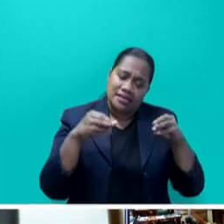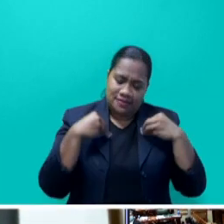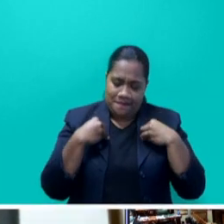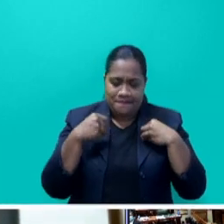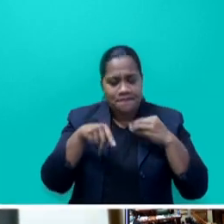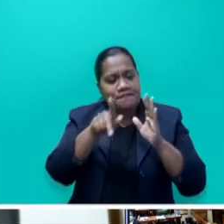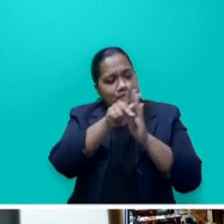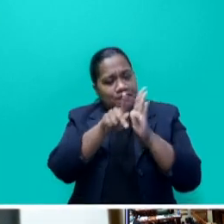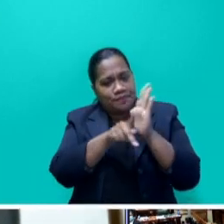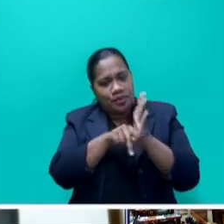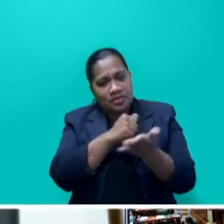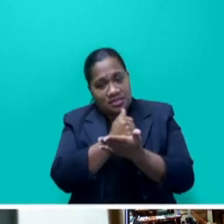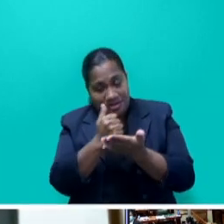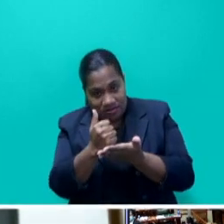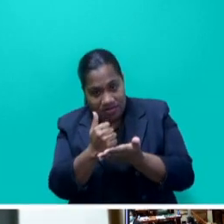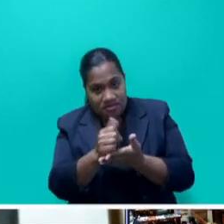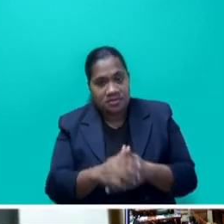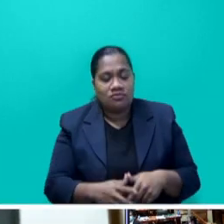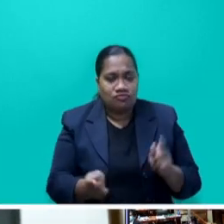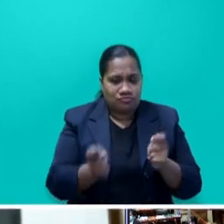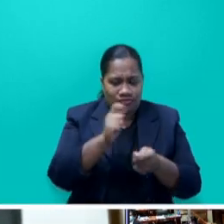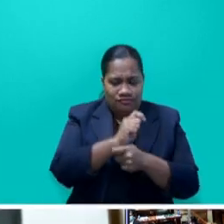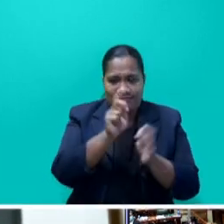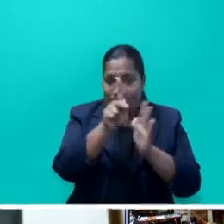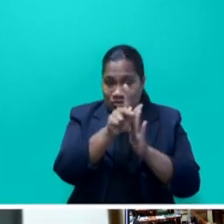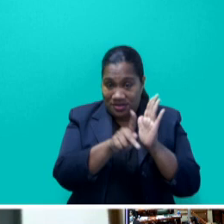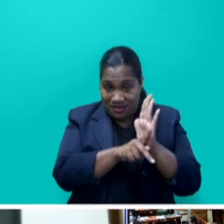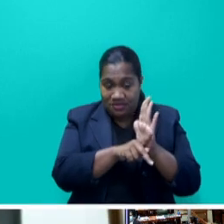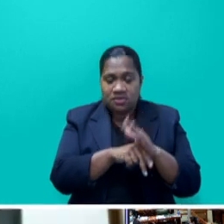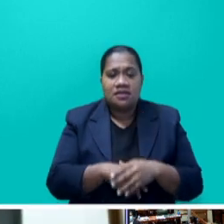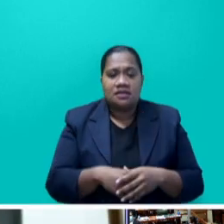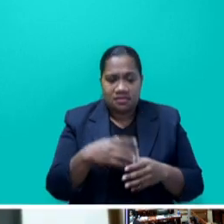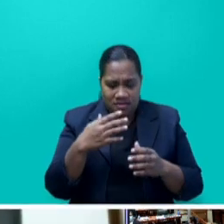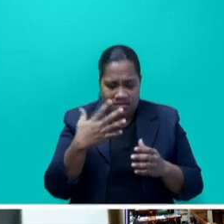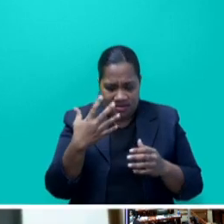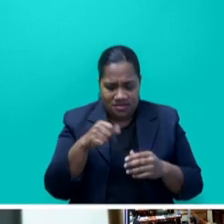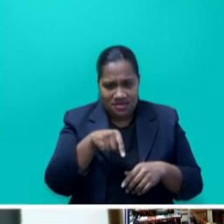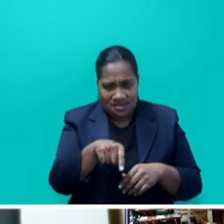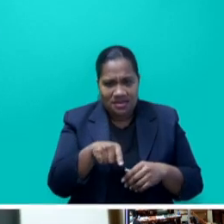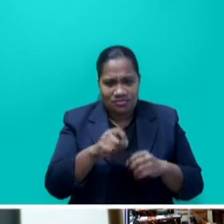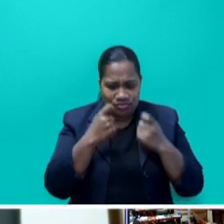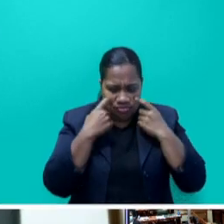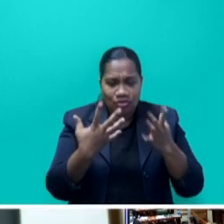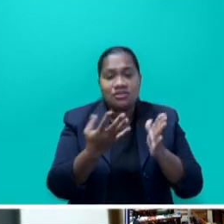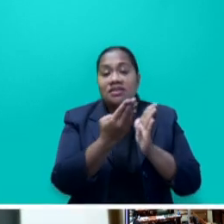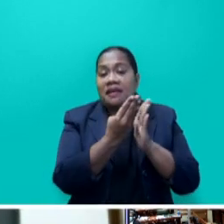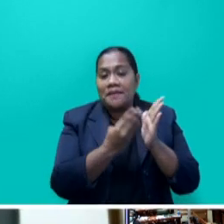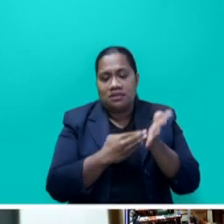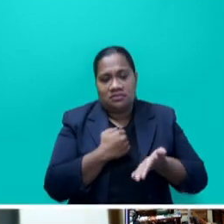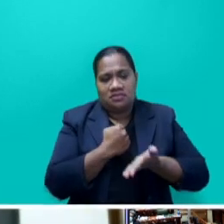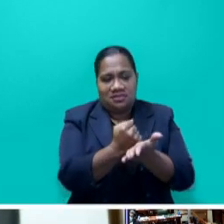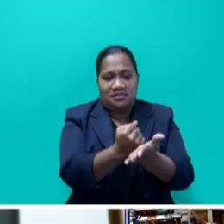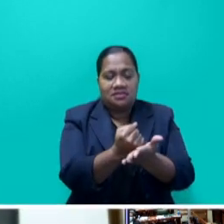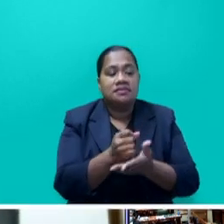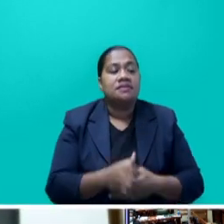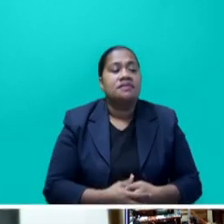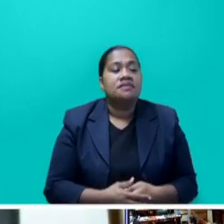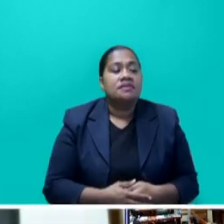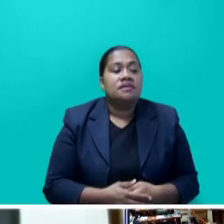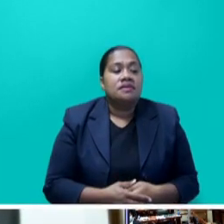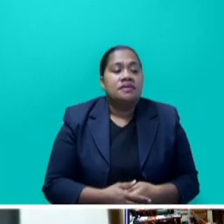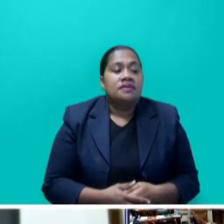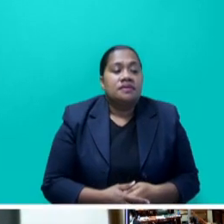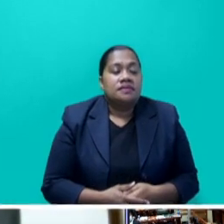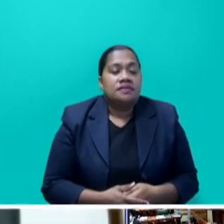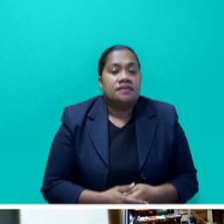policy action in the reform policy matrix, which resulted in the budget support. That's the rationale behind